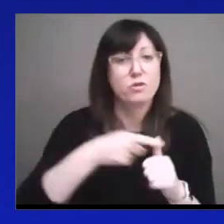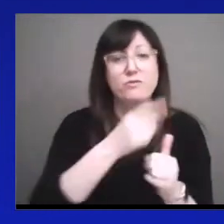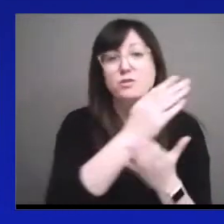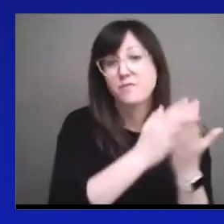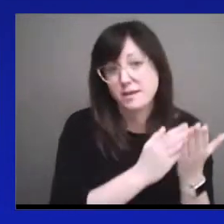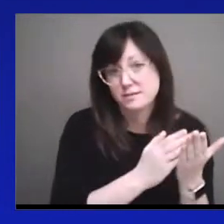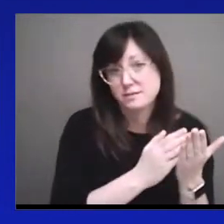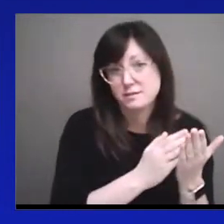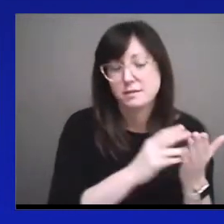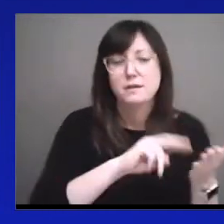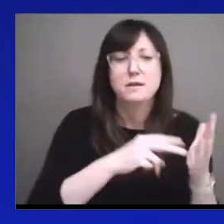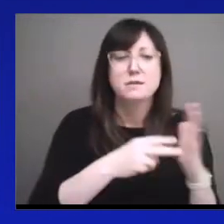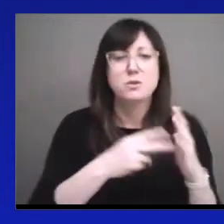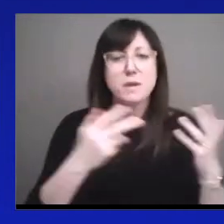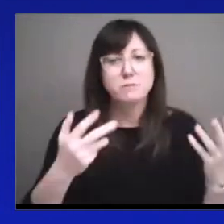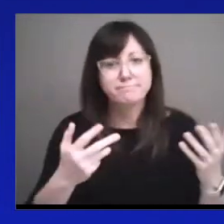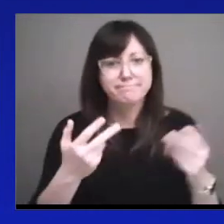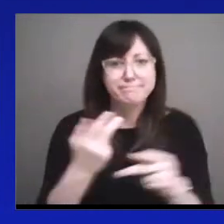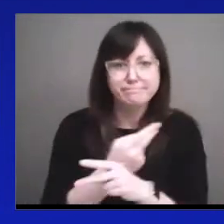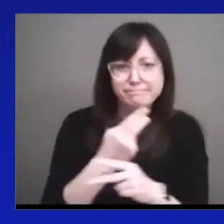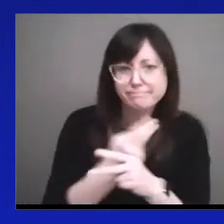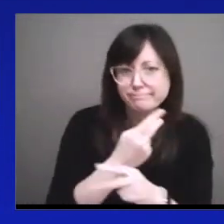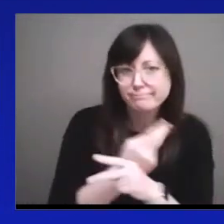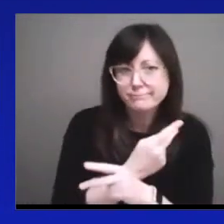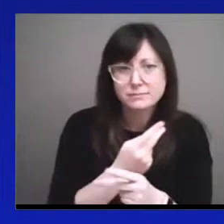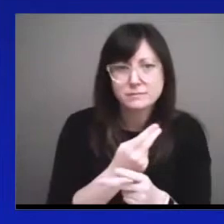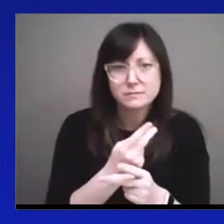we have to look at what we have. We have to vaccinate